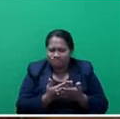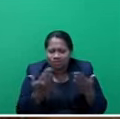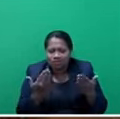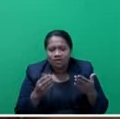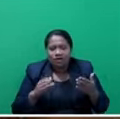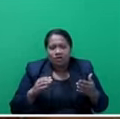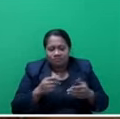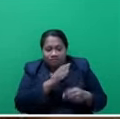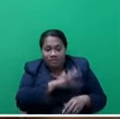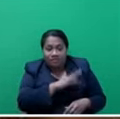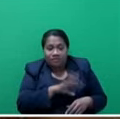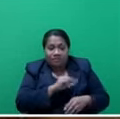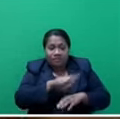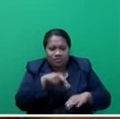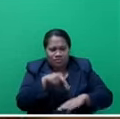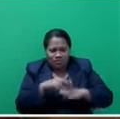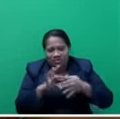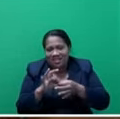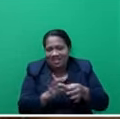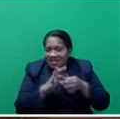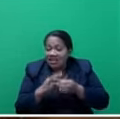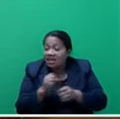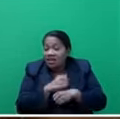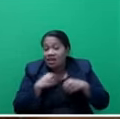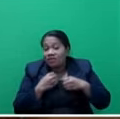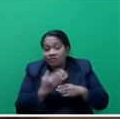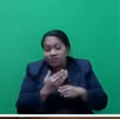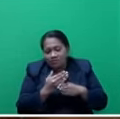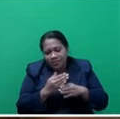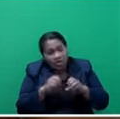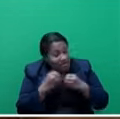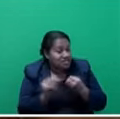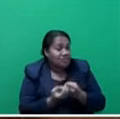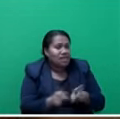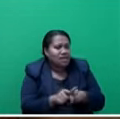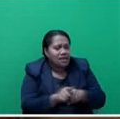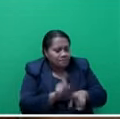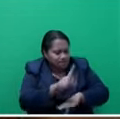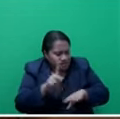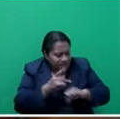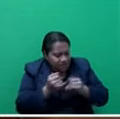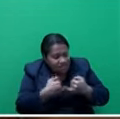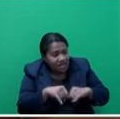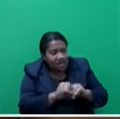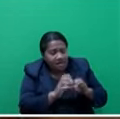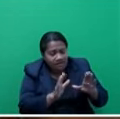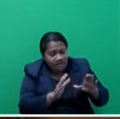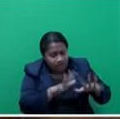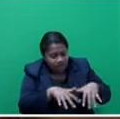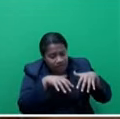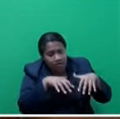engagements. Our engagement in organizations like the Pacific Islands Forum, as has been mentioned, the Pacific Community,